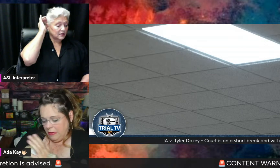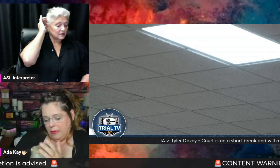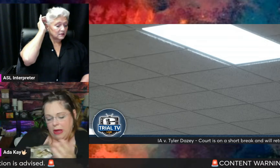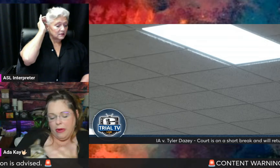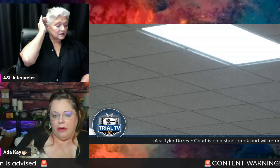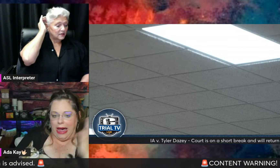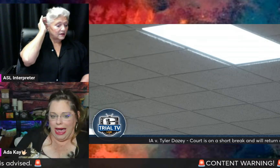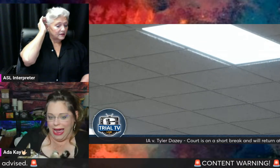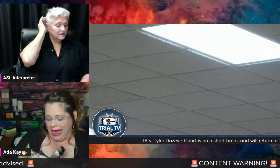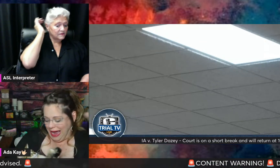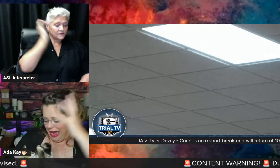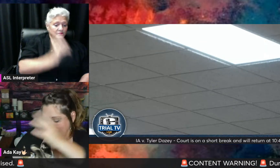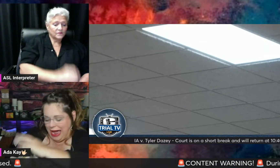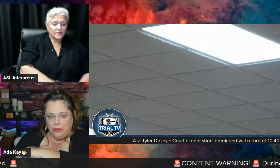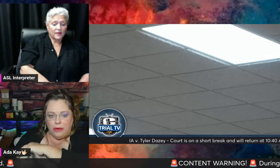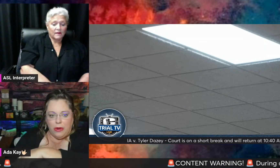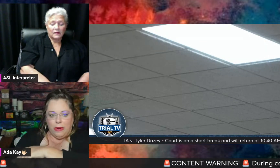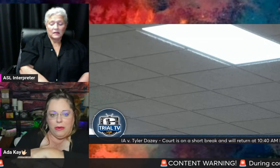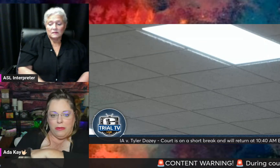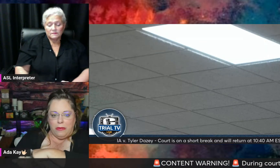Interesting.